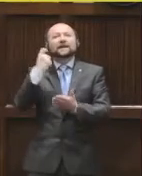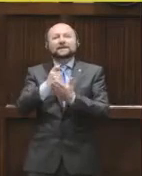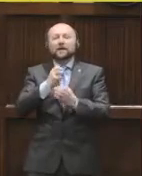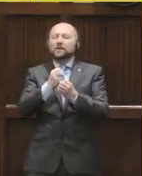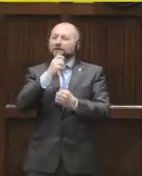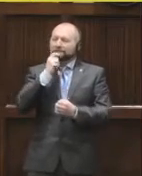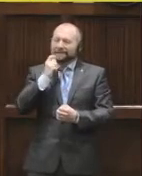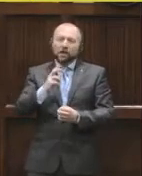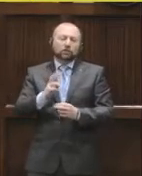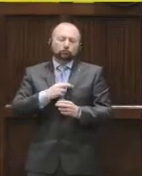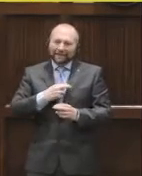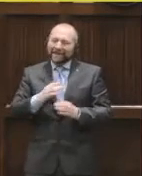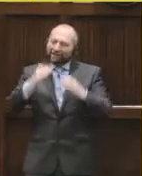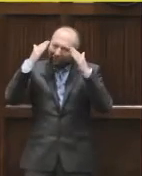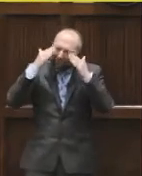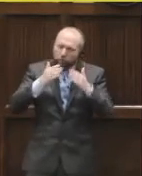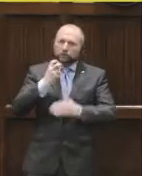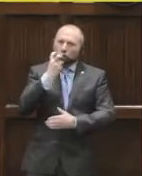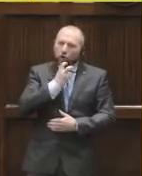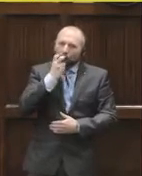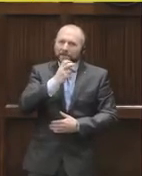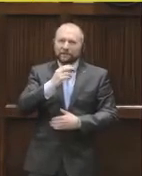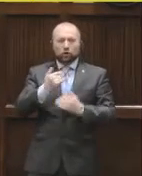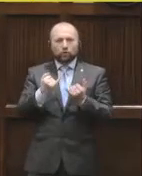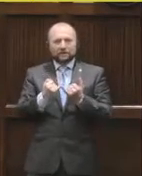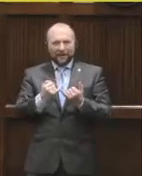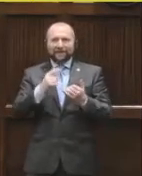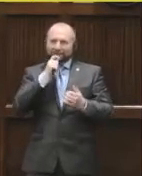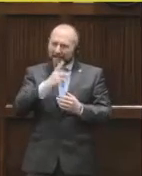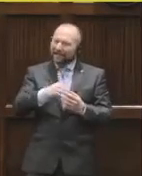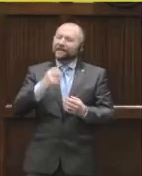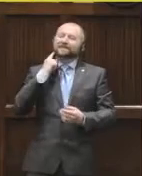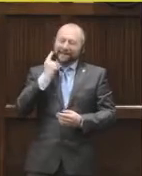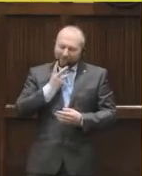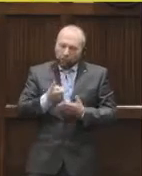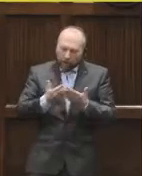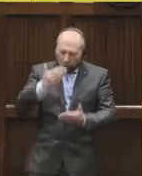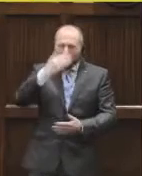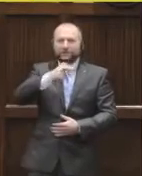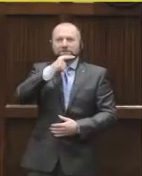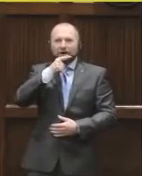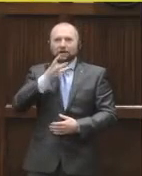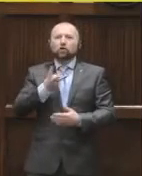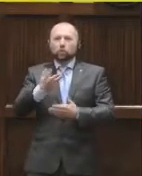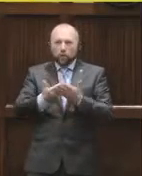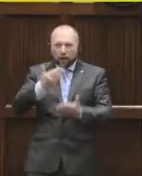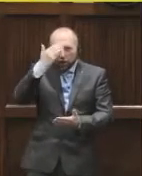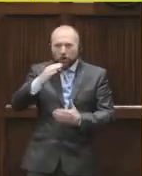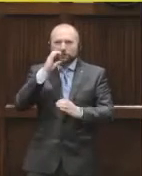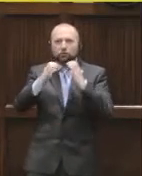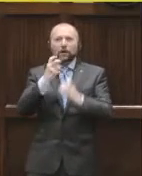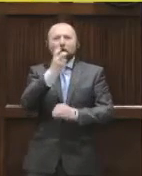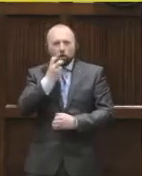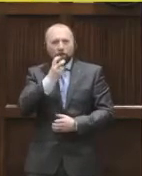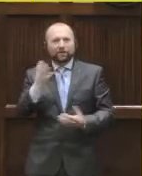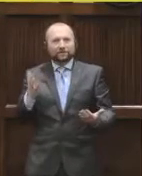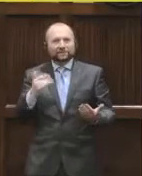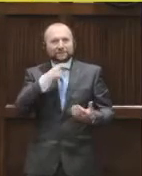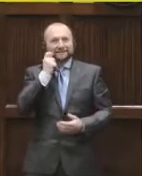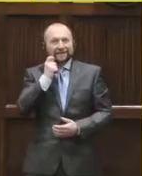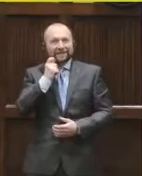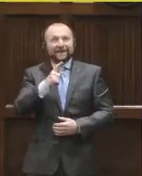that deaf people would learn to speak and communicate orally, and that if people started